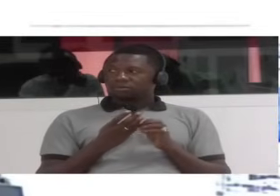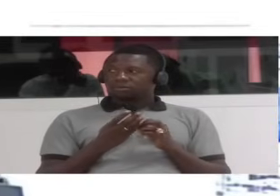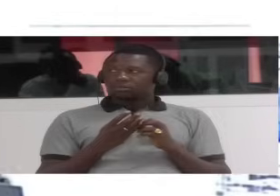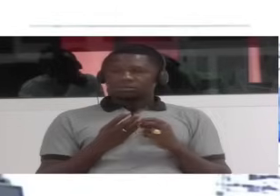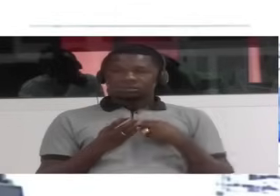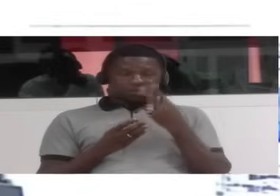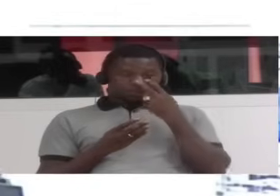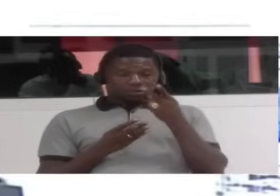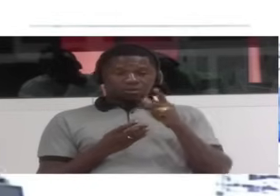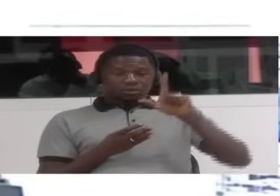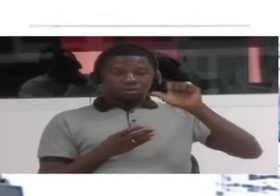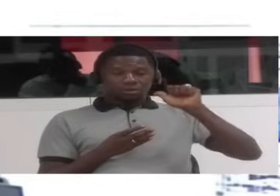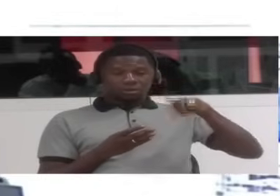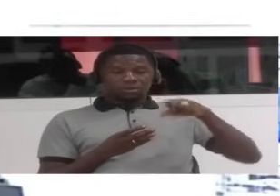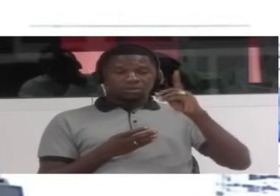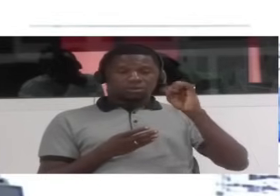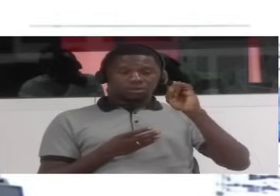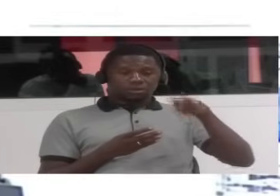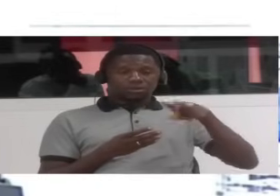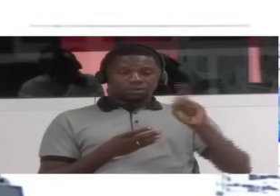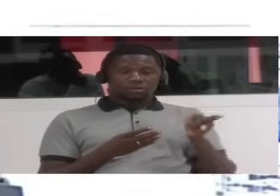I saw Landing Tamba.